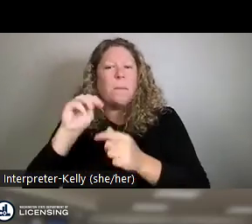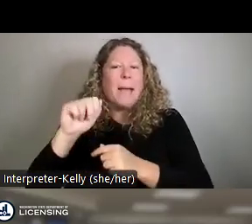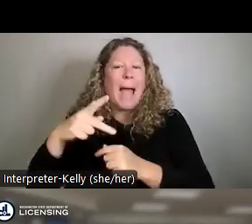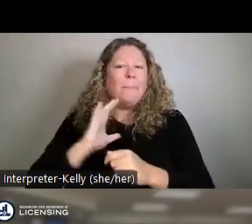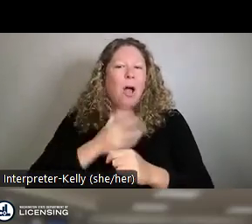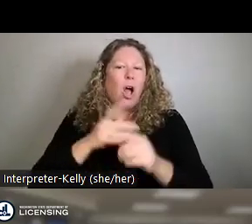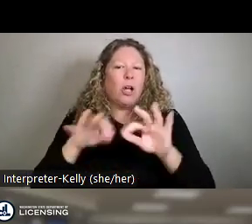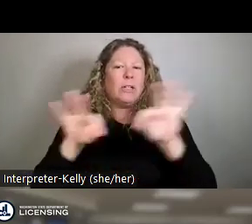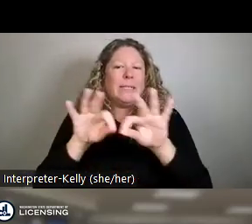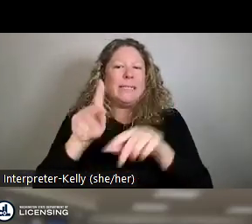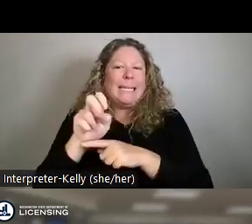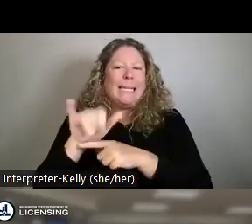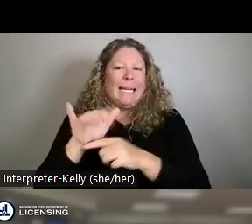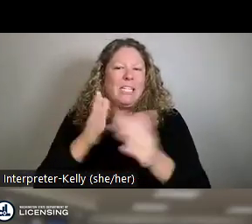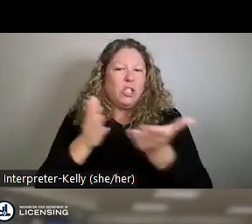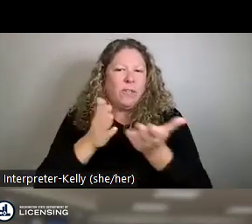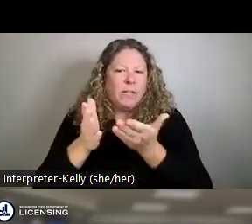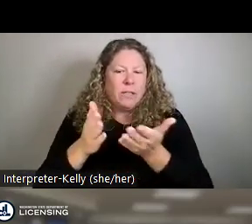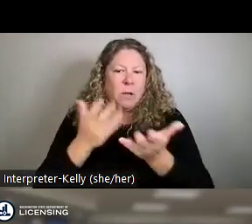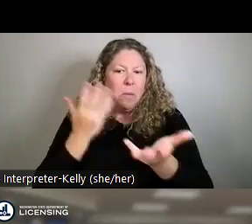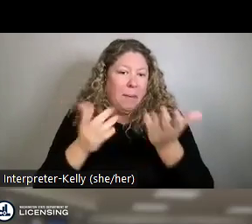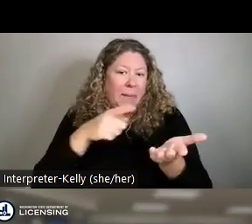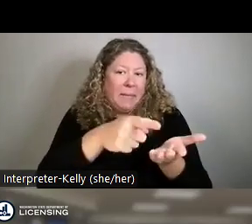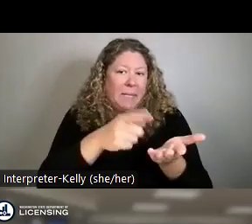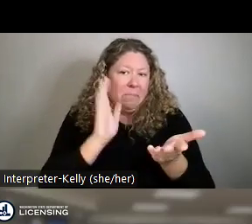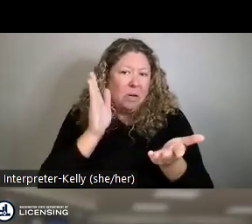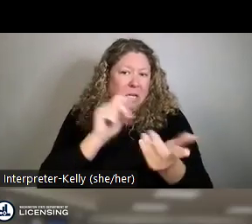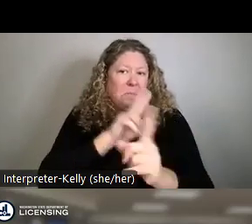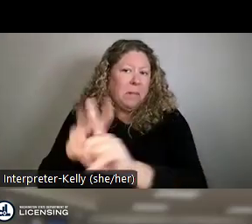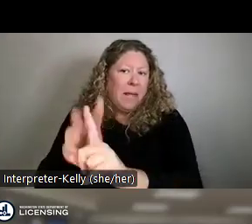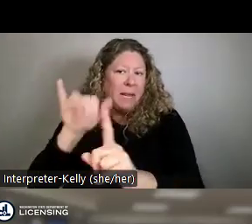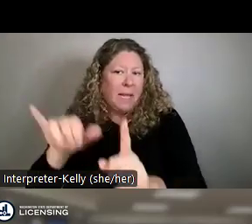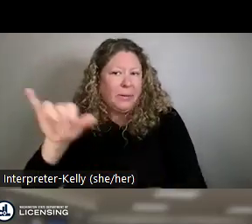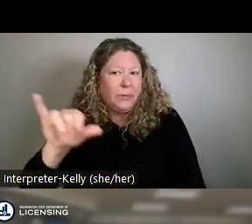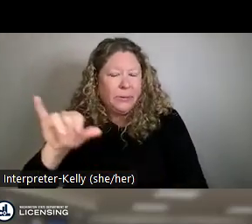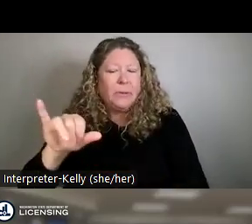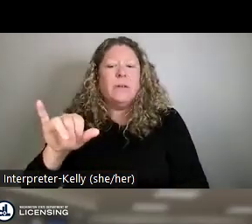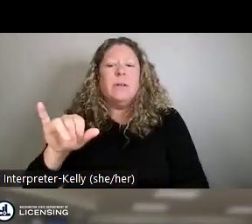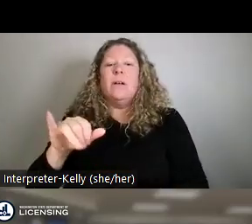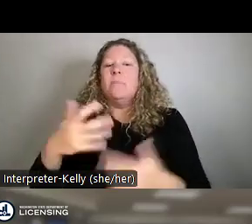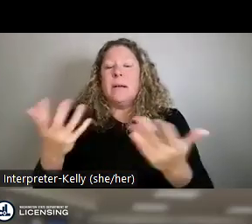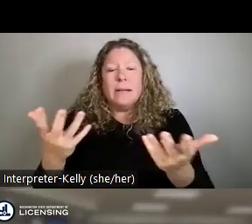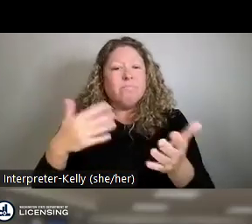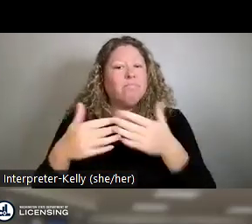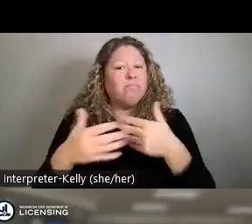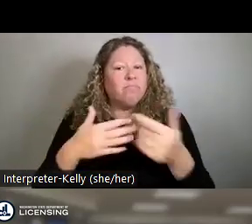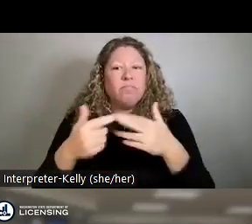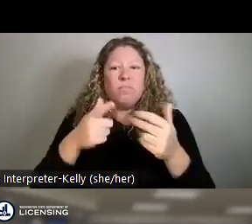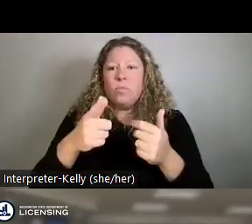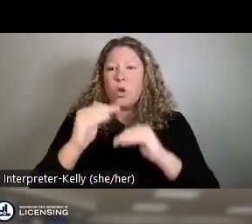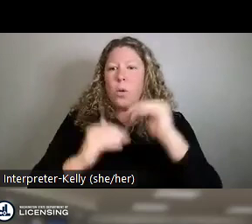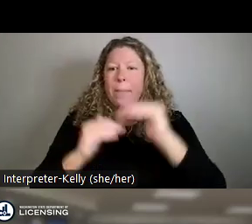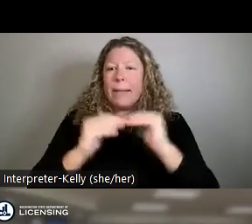something that could help you in this presentation as well. But really, at the end of the day, whether you are building a customer journey